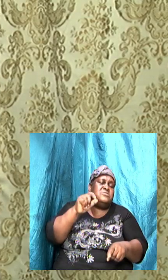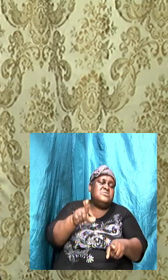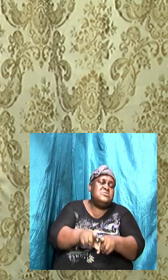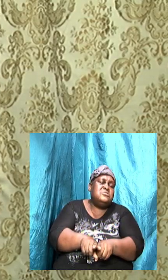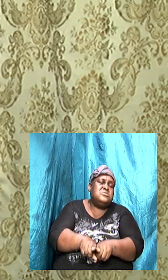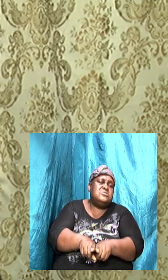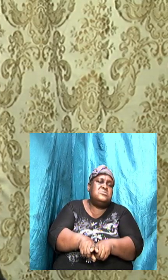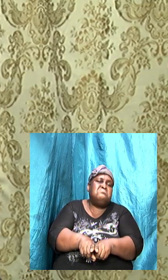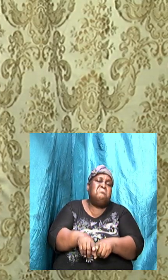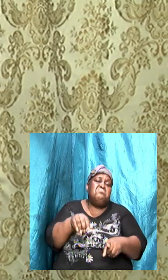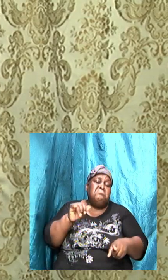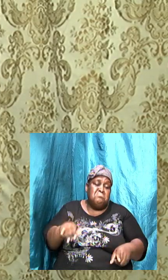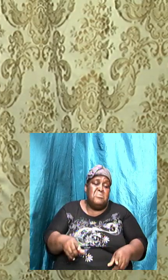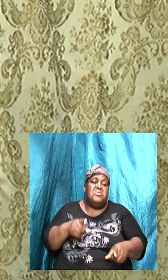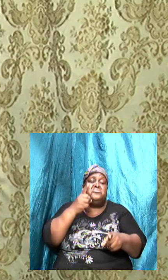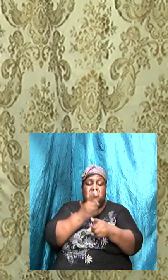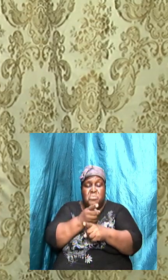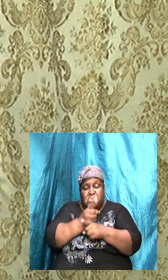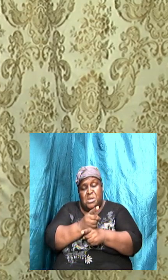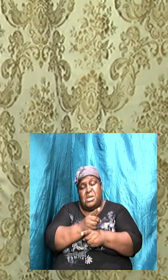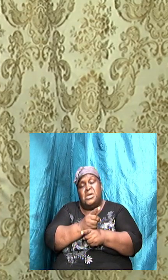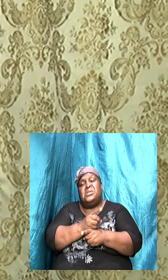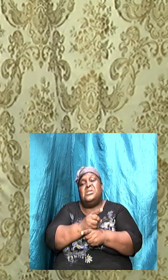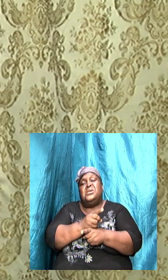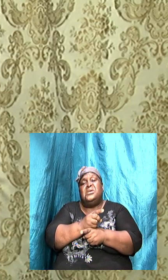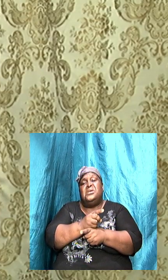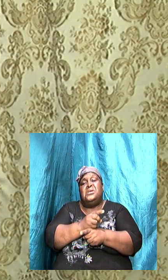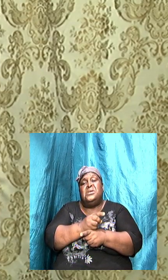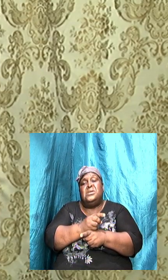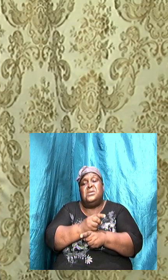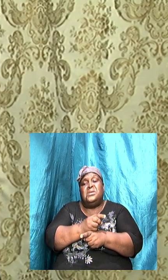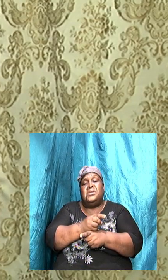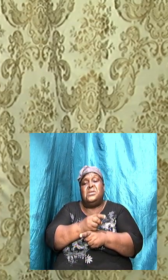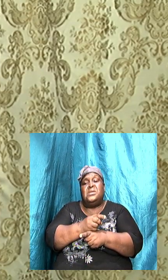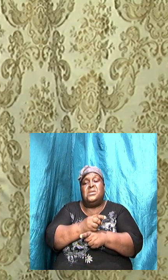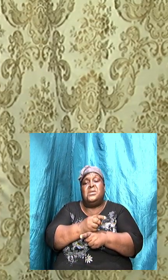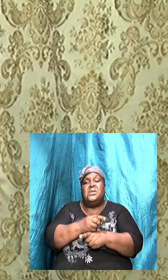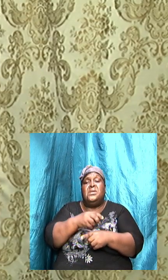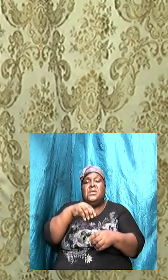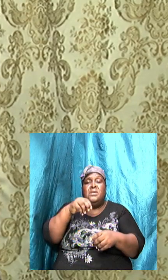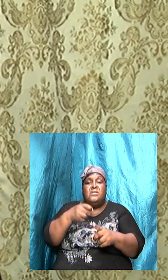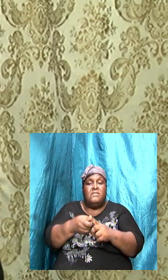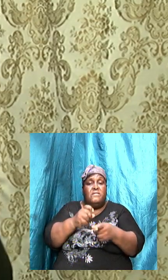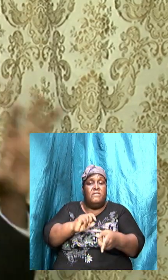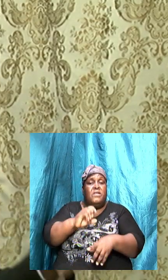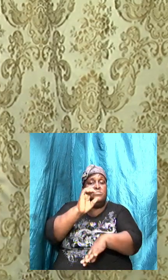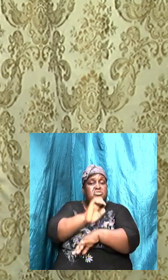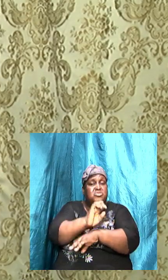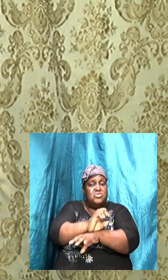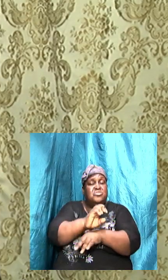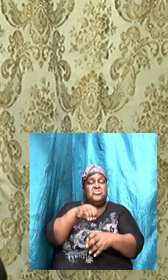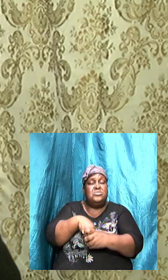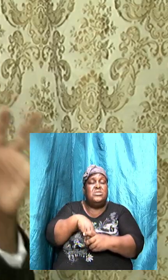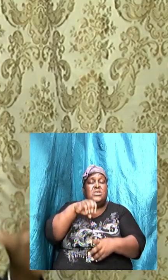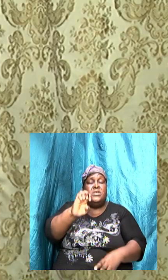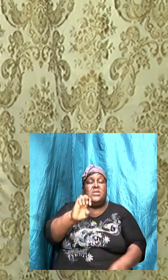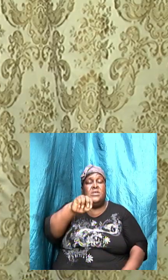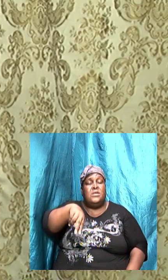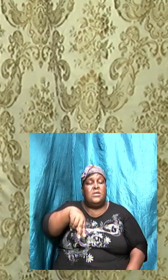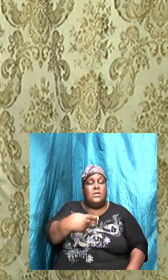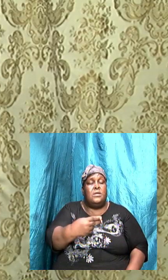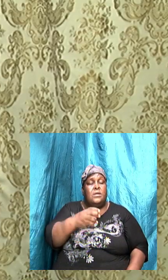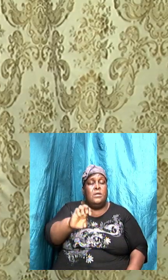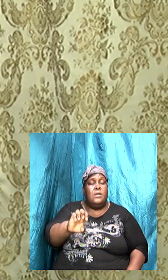is the basic lesson emerging, amen, from the church at Ephesus, that we had taken the time and we had